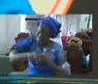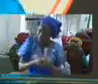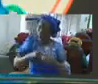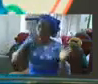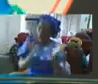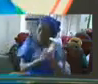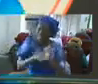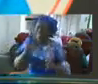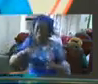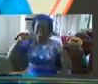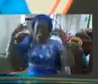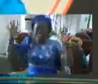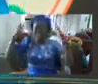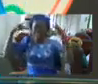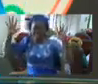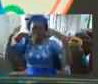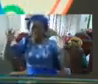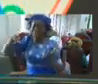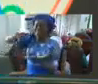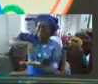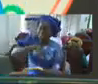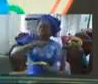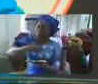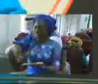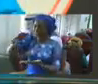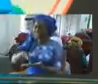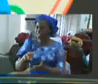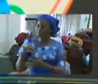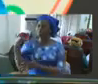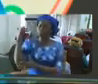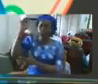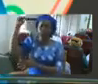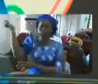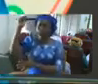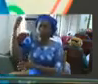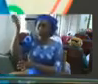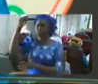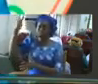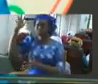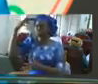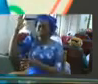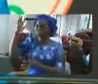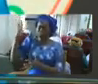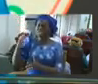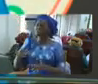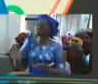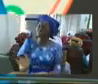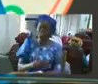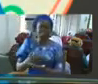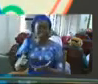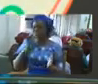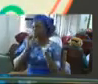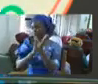were dancing, they were playing their tambourines, they praised God. In Exodus